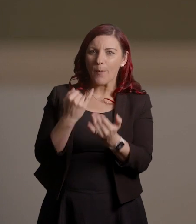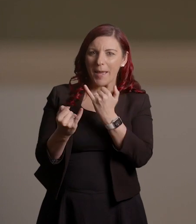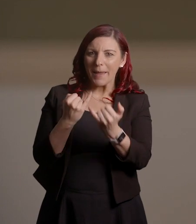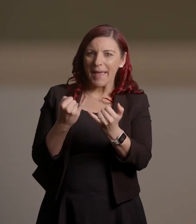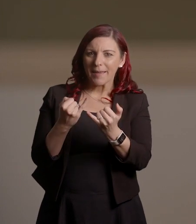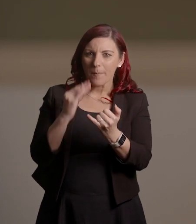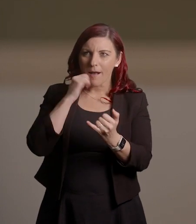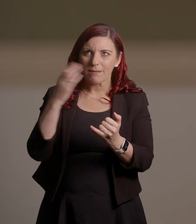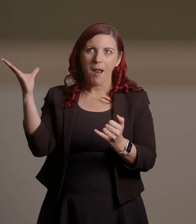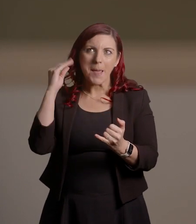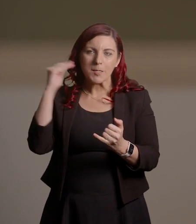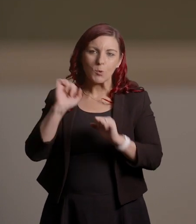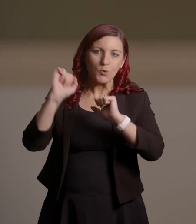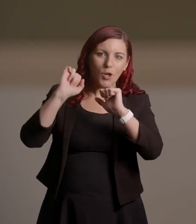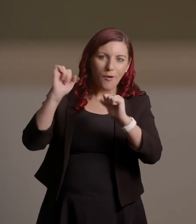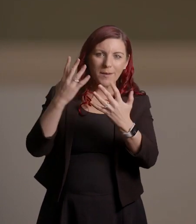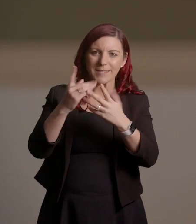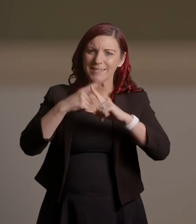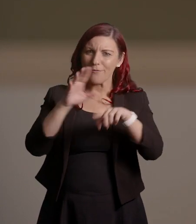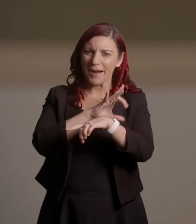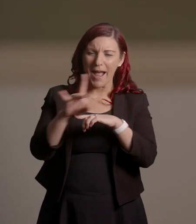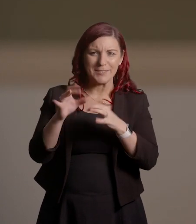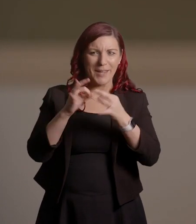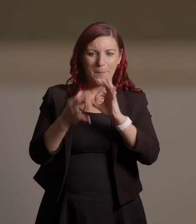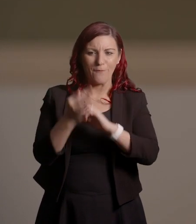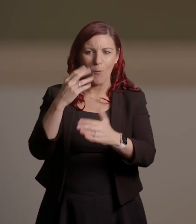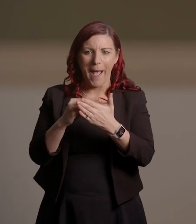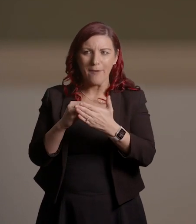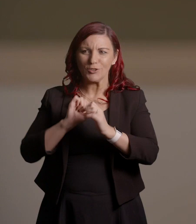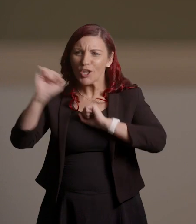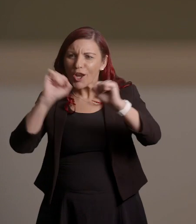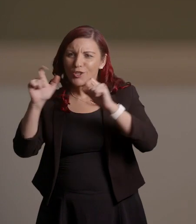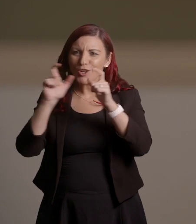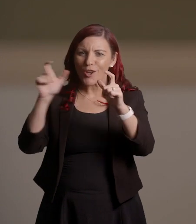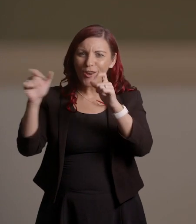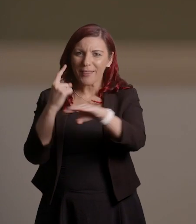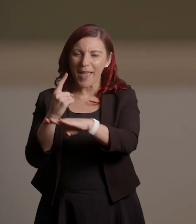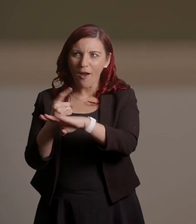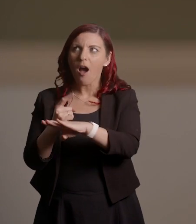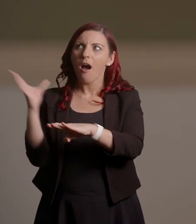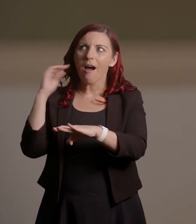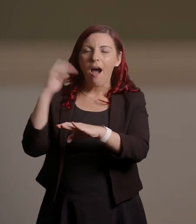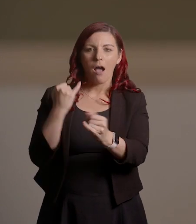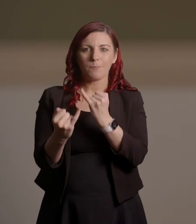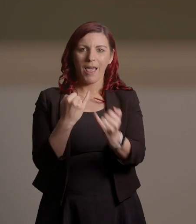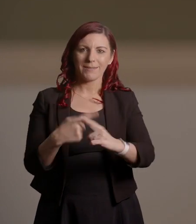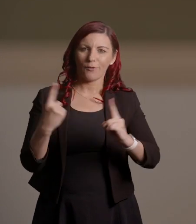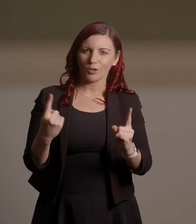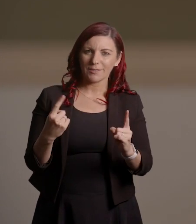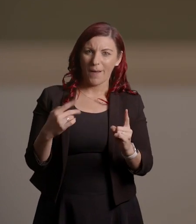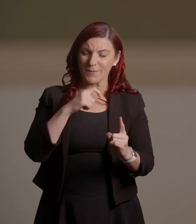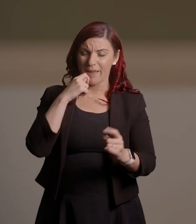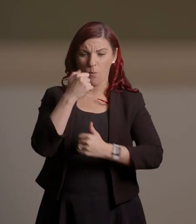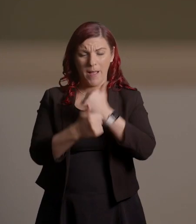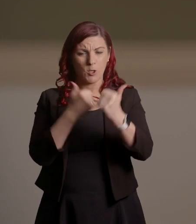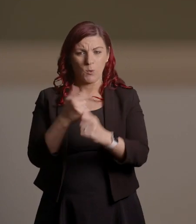play as well, because it's a different type of game when you have fans cheering on and being there for you. So, like, I have to